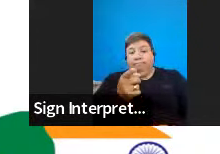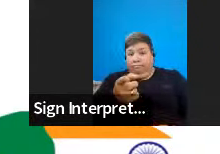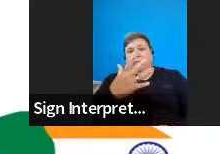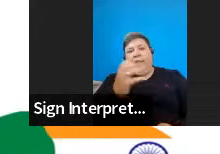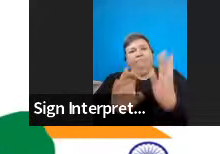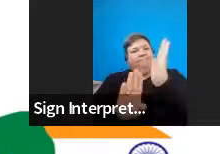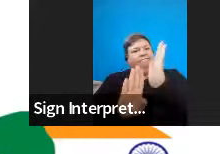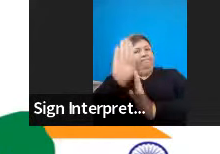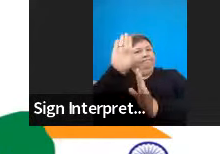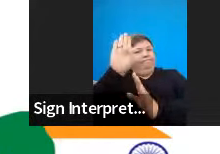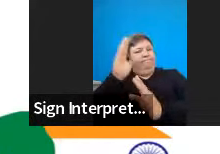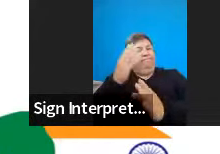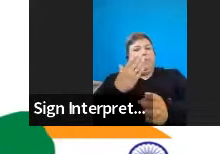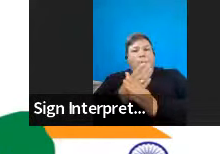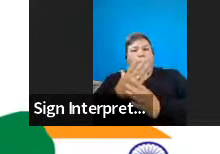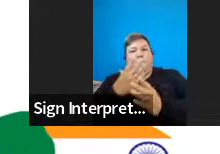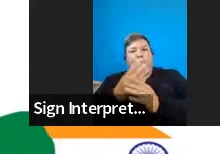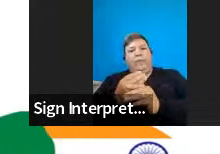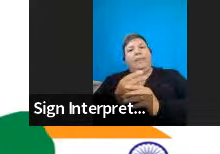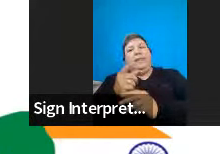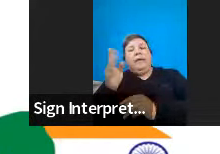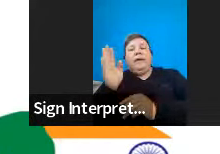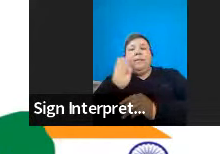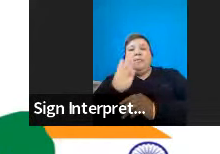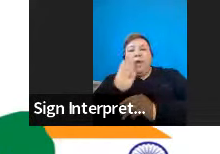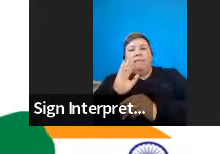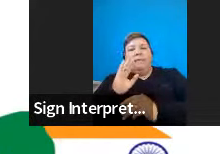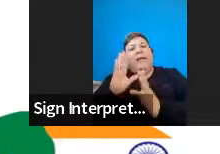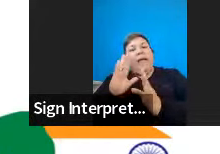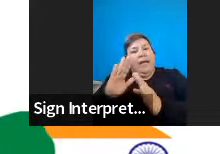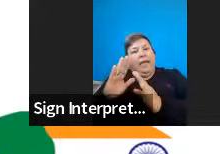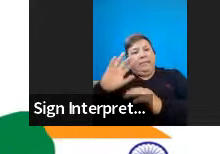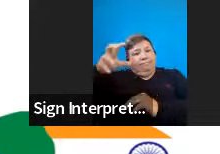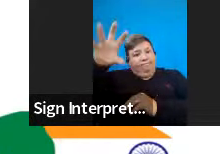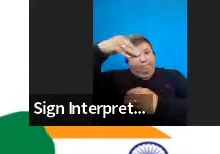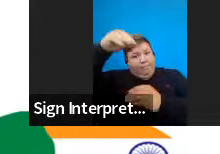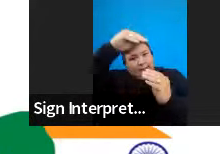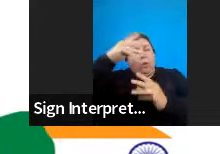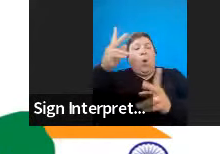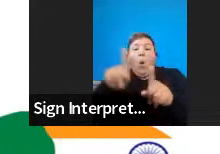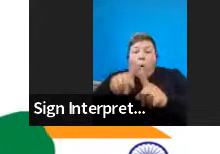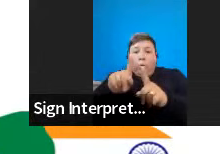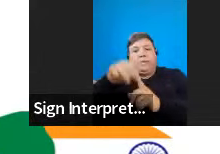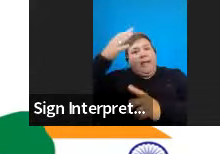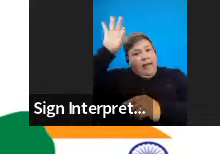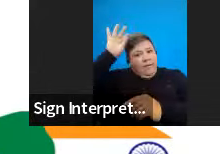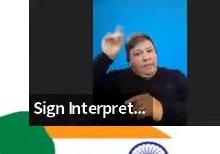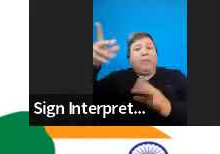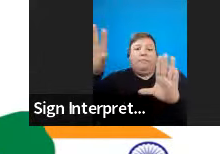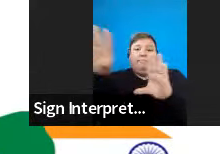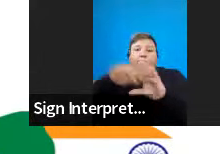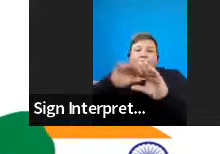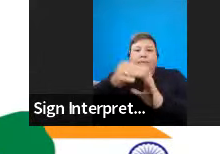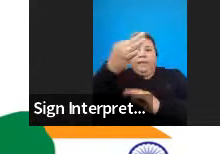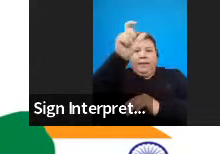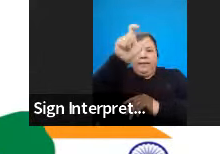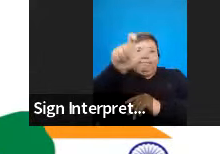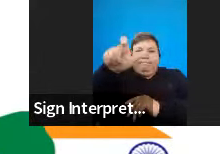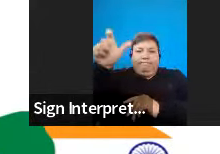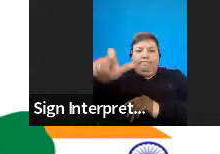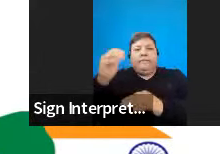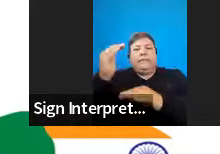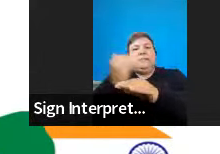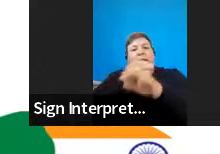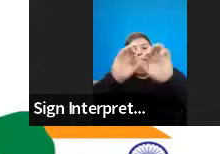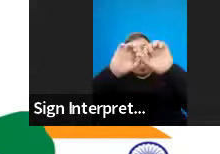done jointly with private sector and with government. And we had to ensure that we include all three pillars of the SAFE framework,